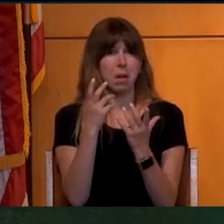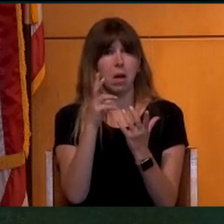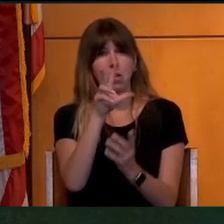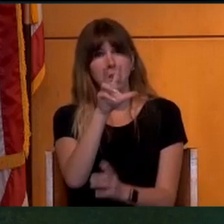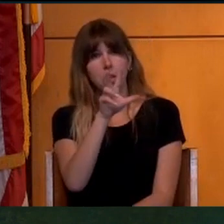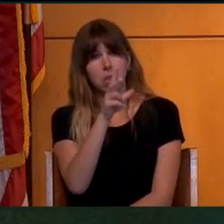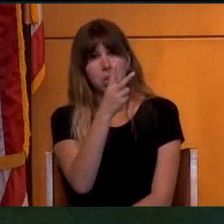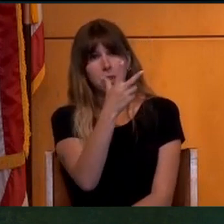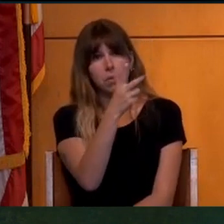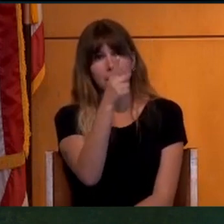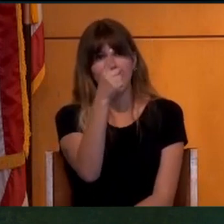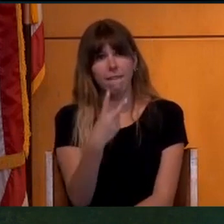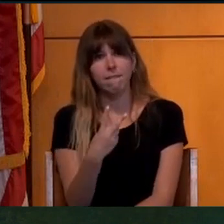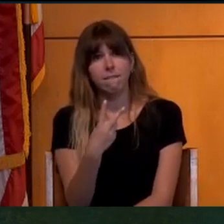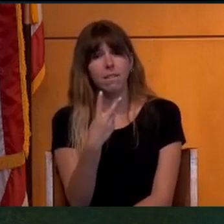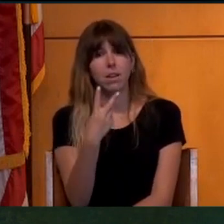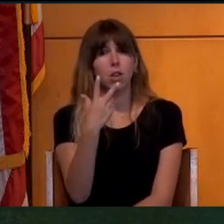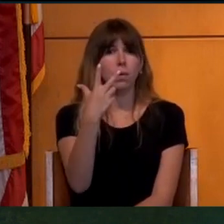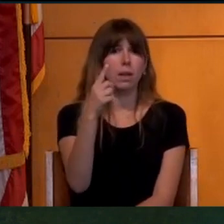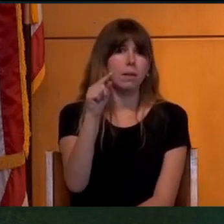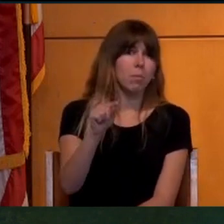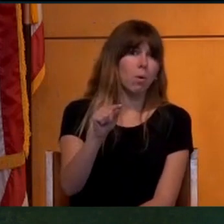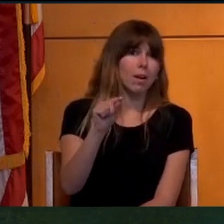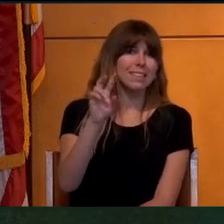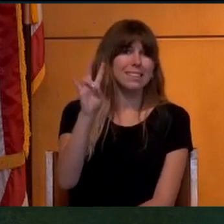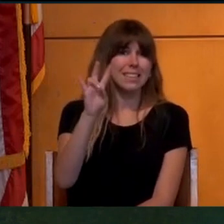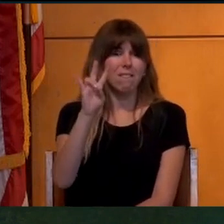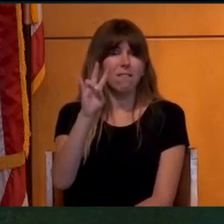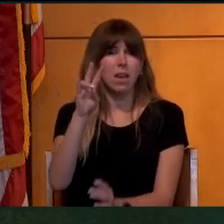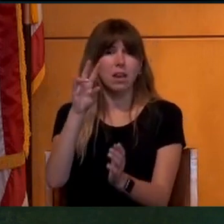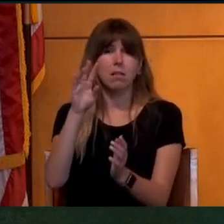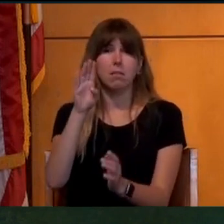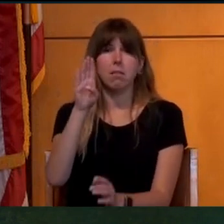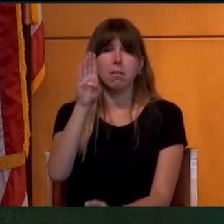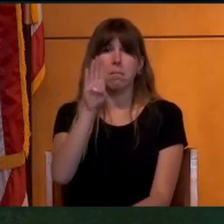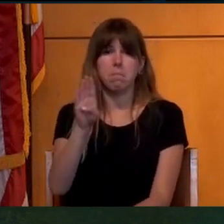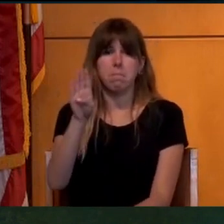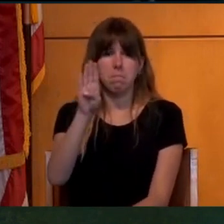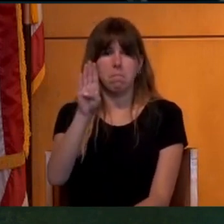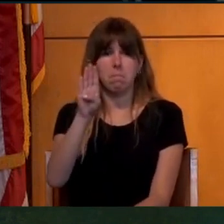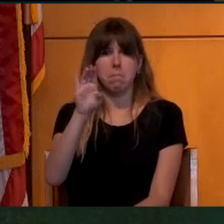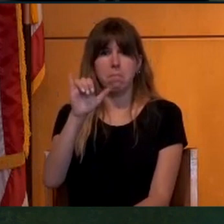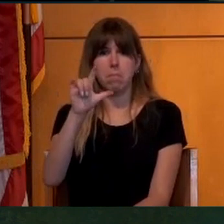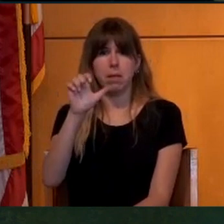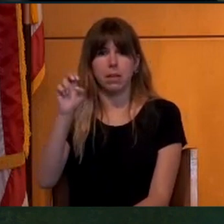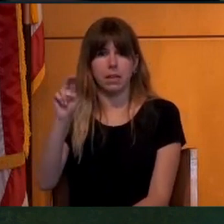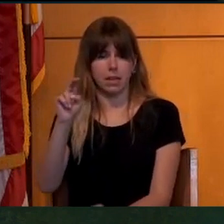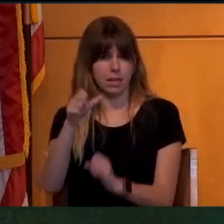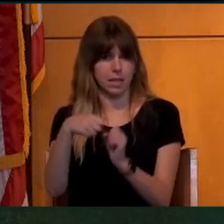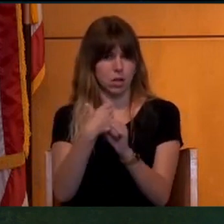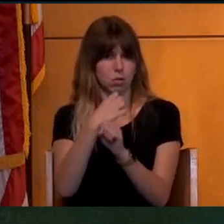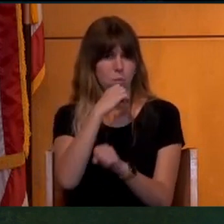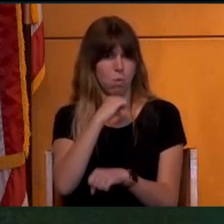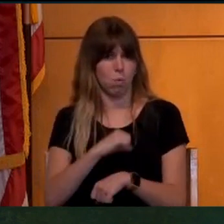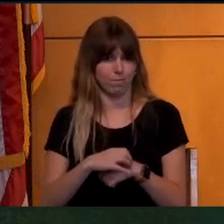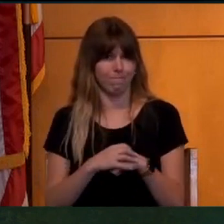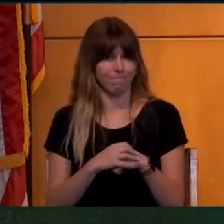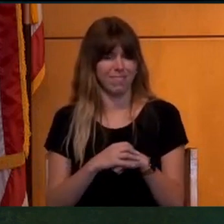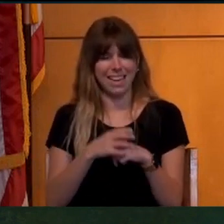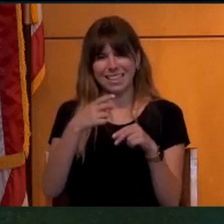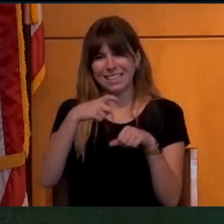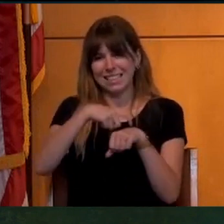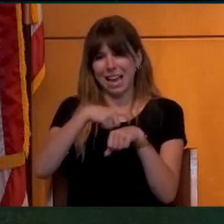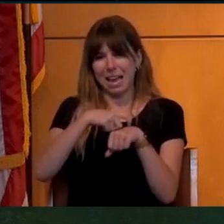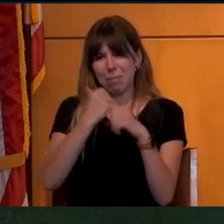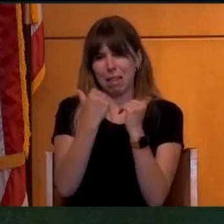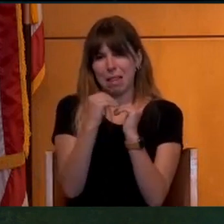to 3.7 billion years old. This just shows a quick example traverse, short on time, so I won't go into it